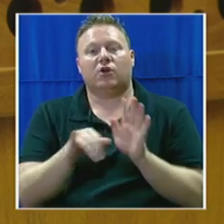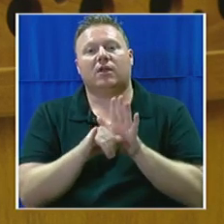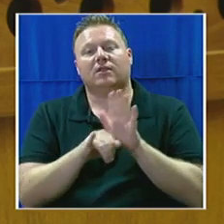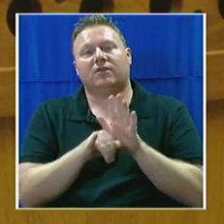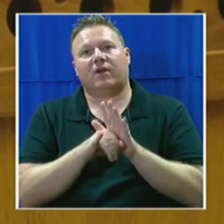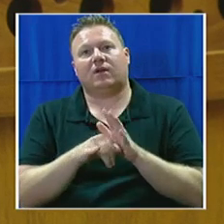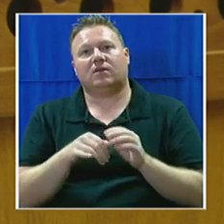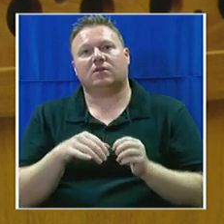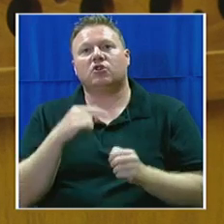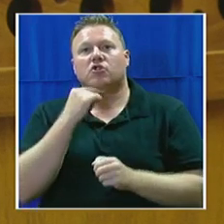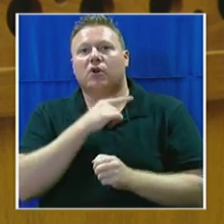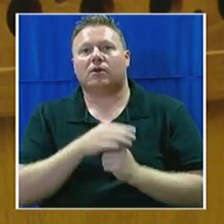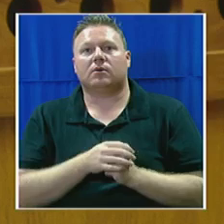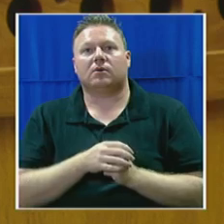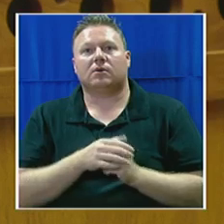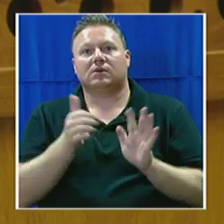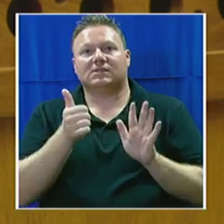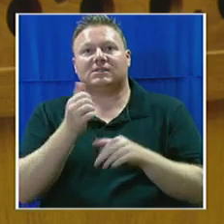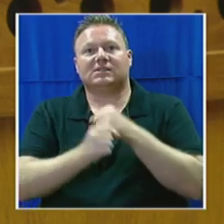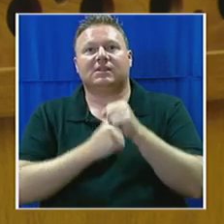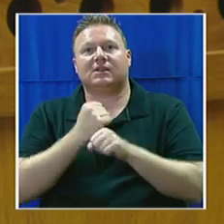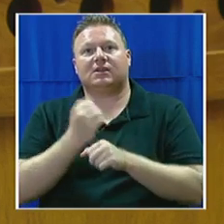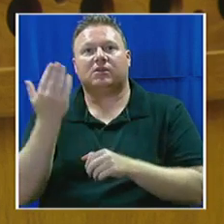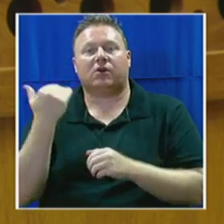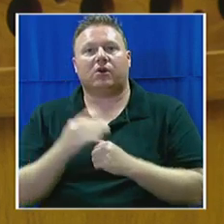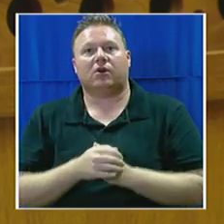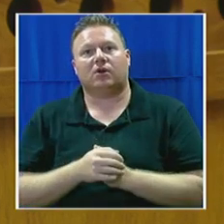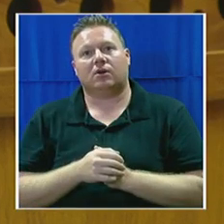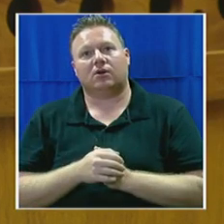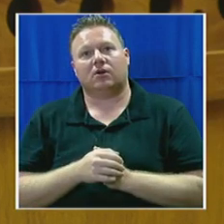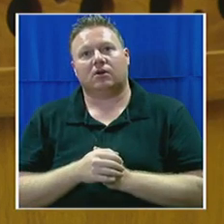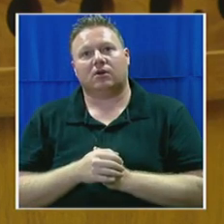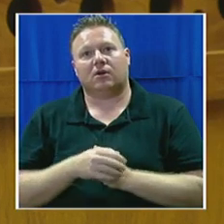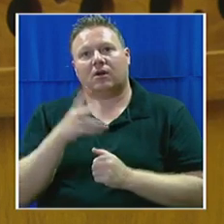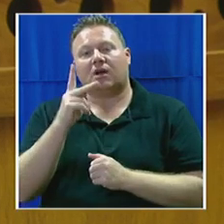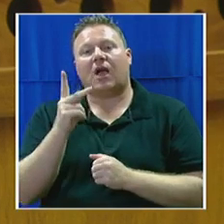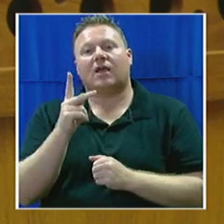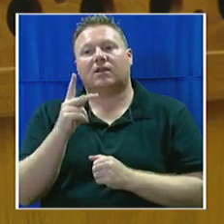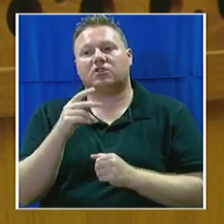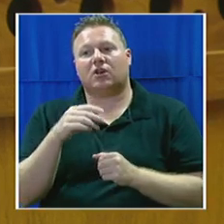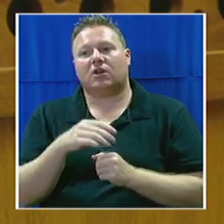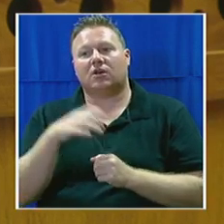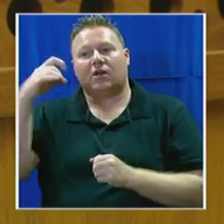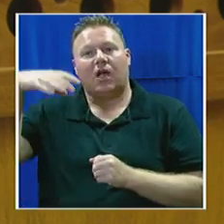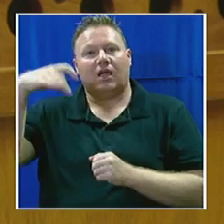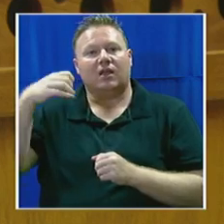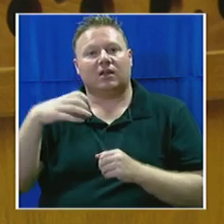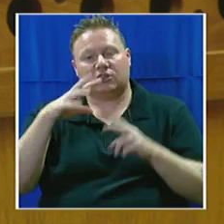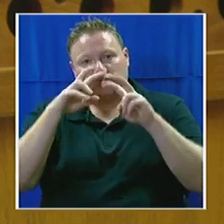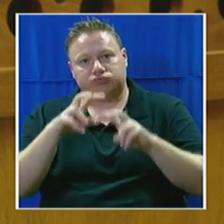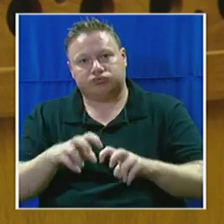corruption. 6 years ago, a Khayelitsha Commission of